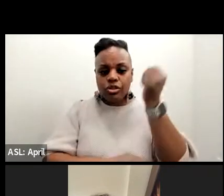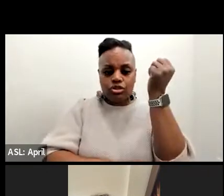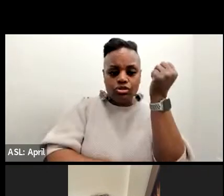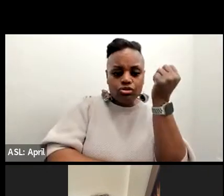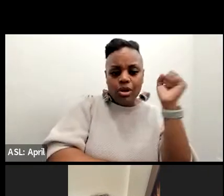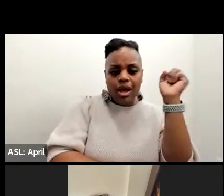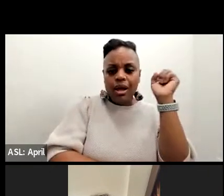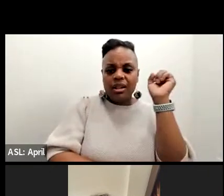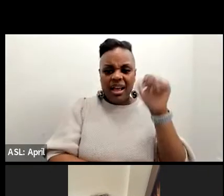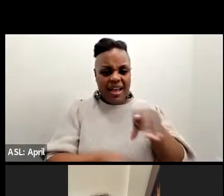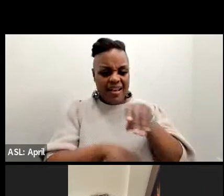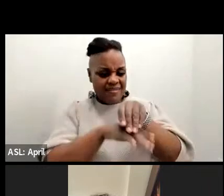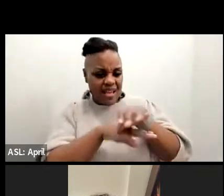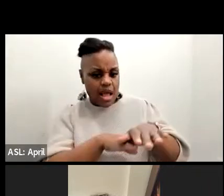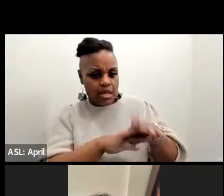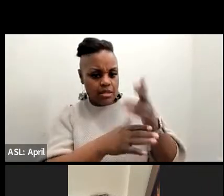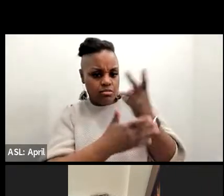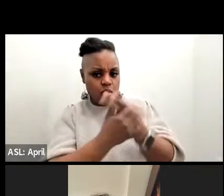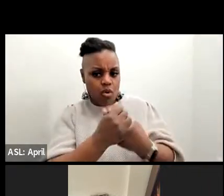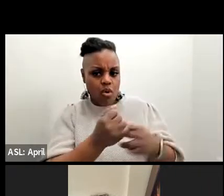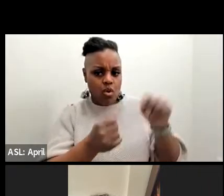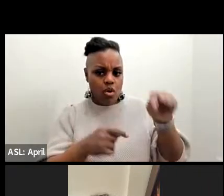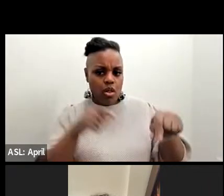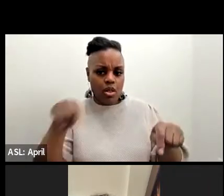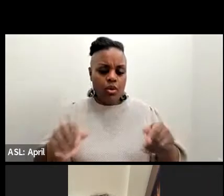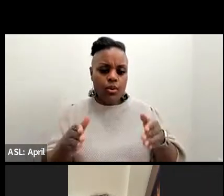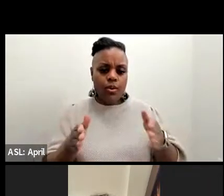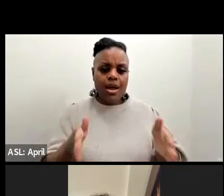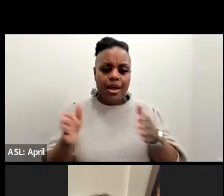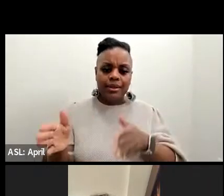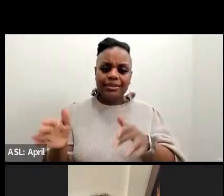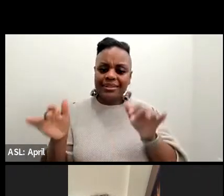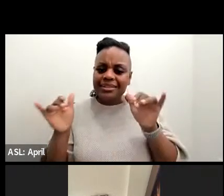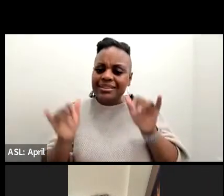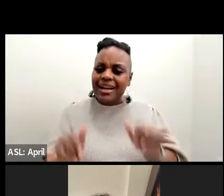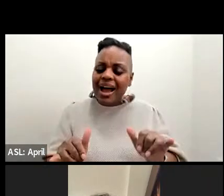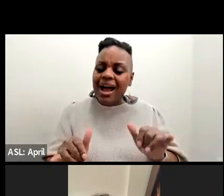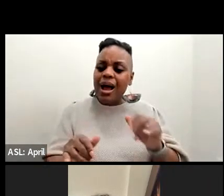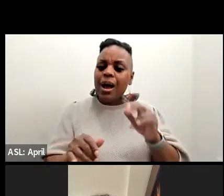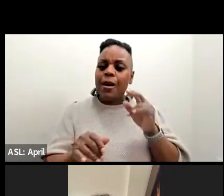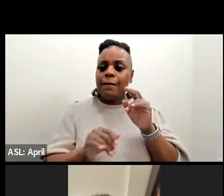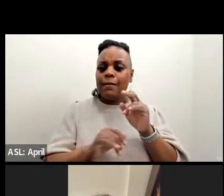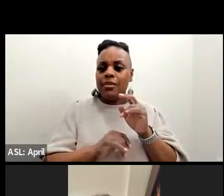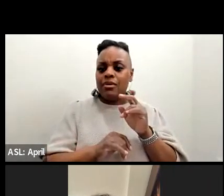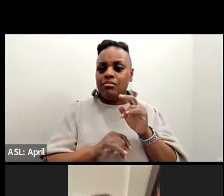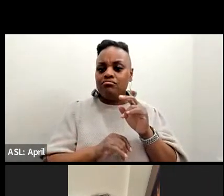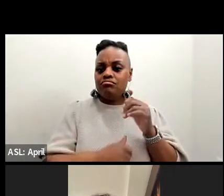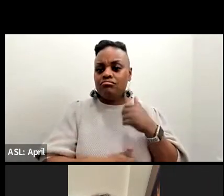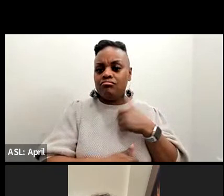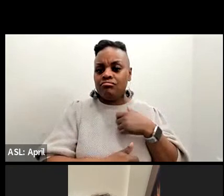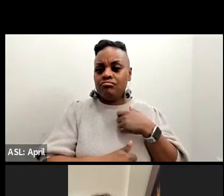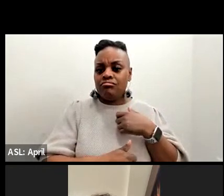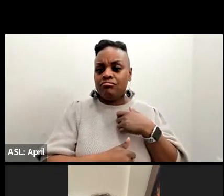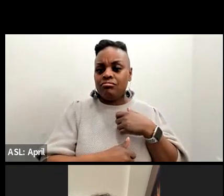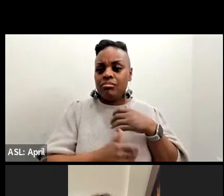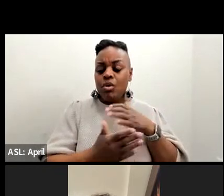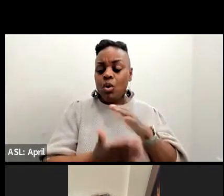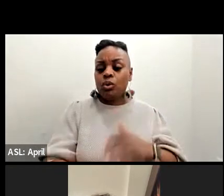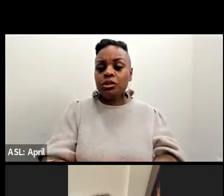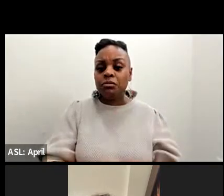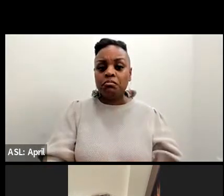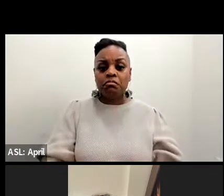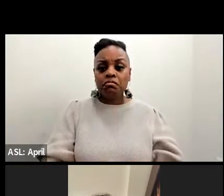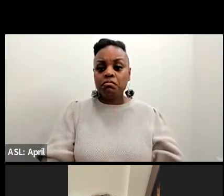of officers, right? That's what members are trying to solve for. That's what they're talking about, and that's the hurdle they're trying to